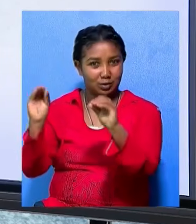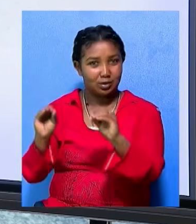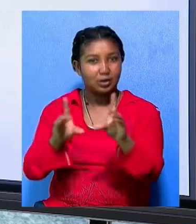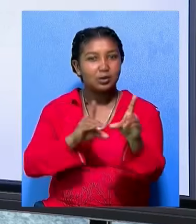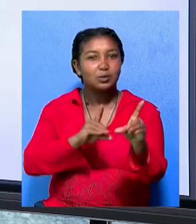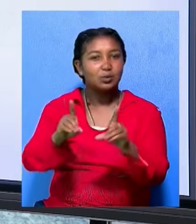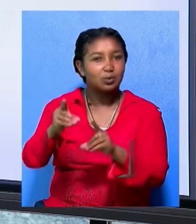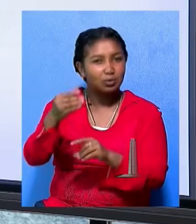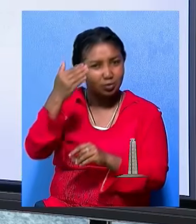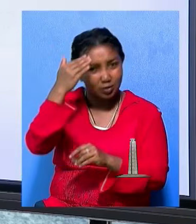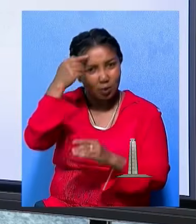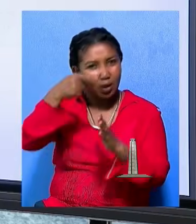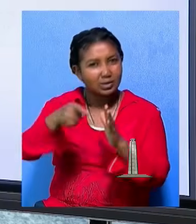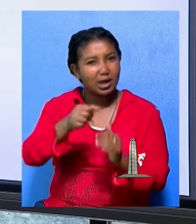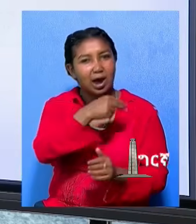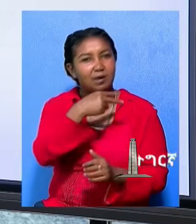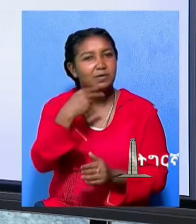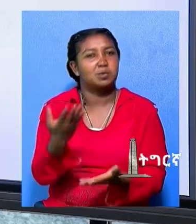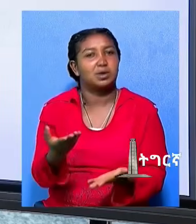you know what adverb is?